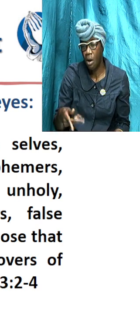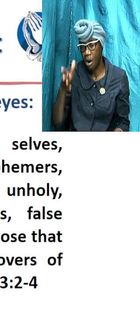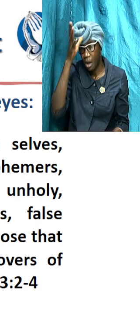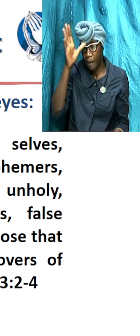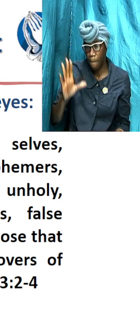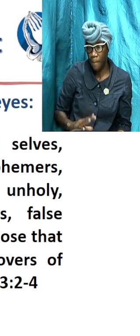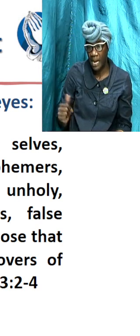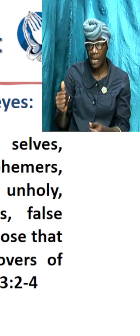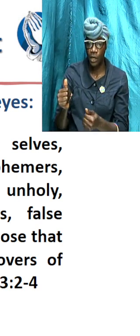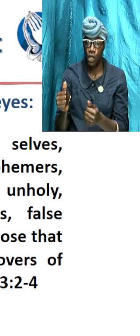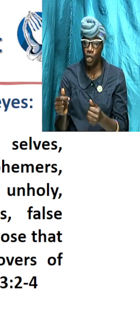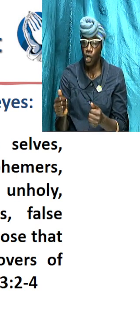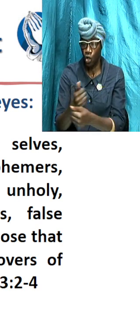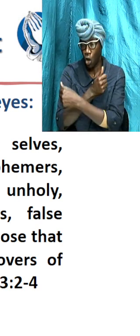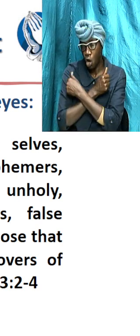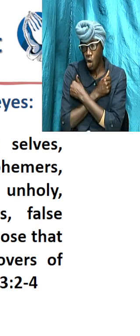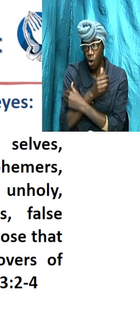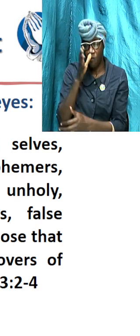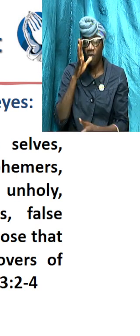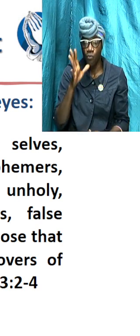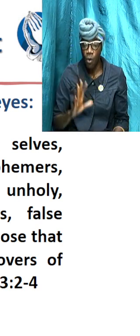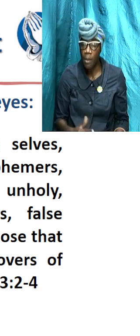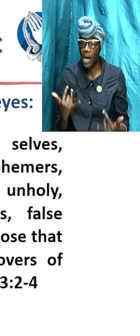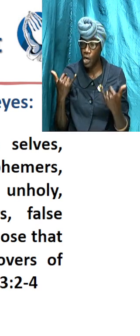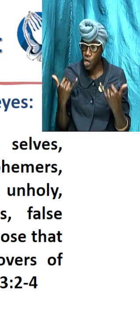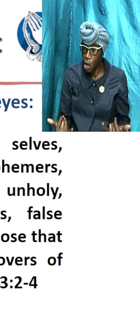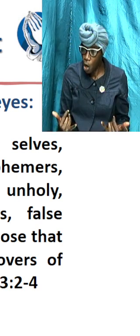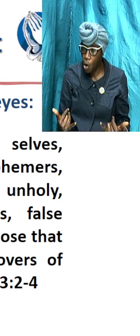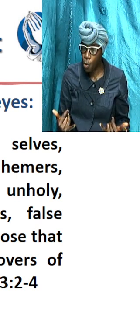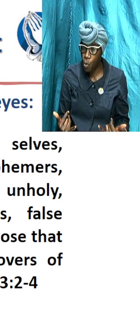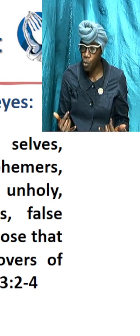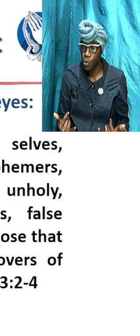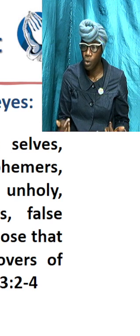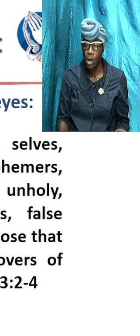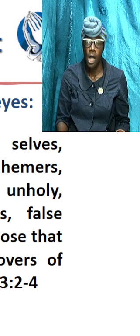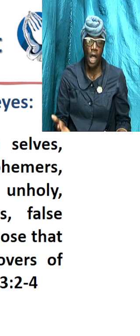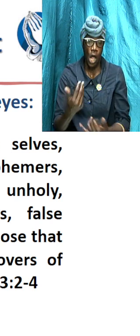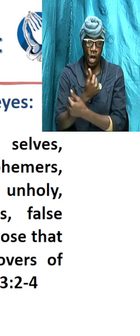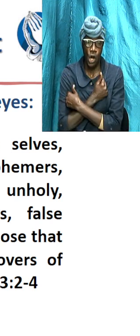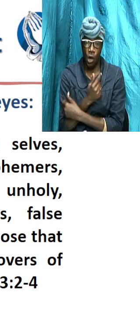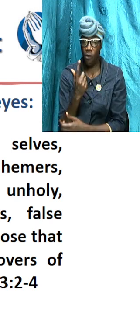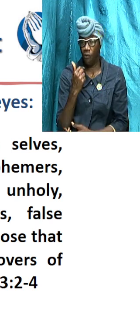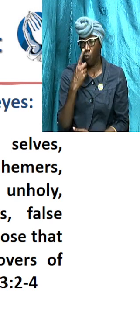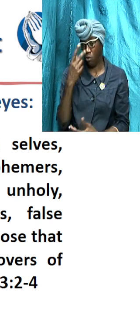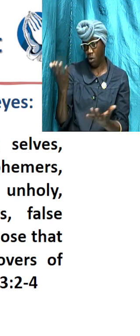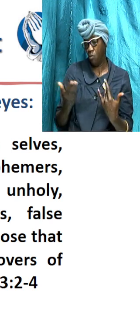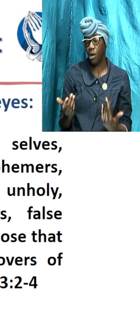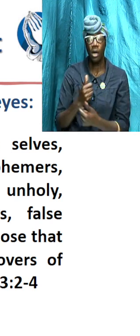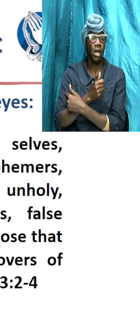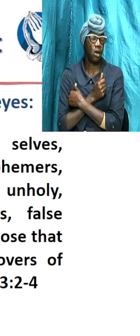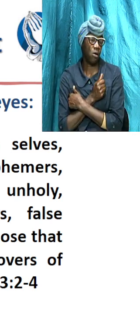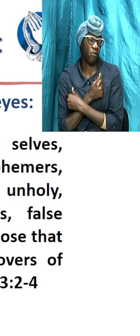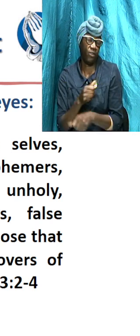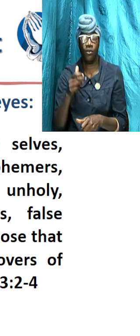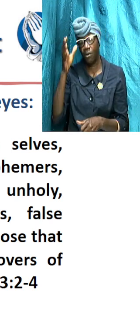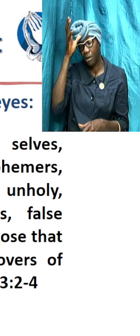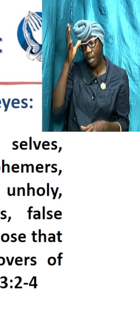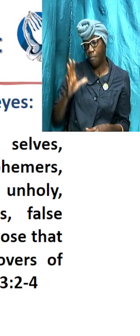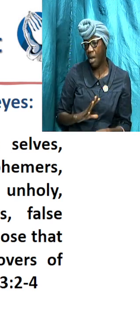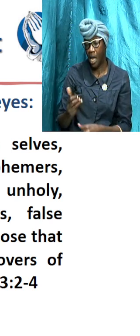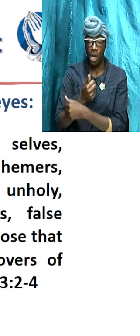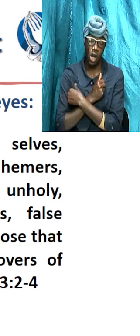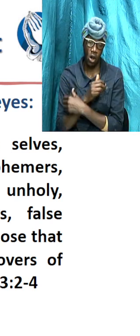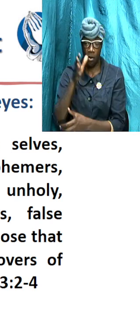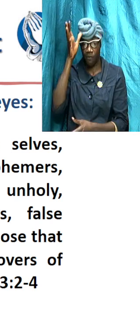woman and for a woman to love a man. No, they're saying that, look here, love who you want to love. So man seemingly start loving